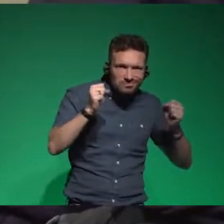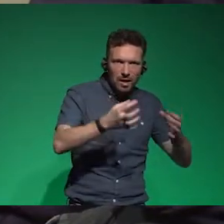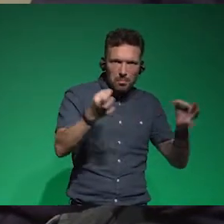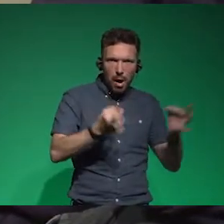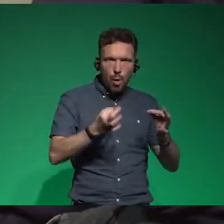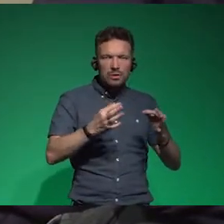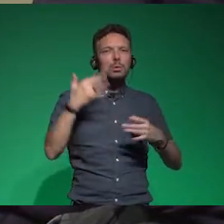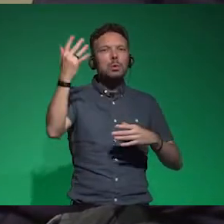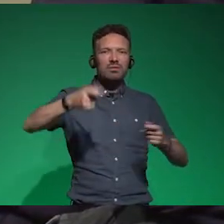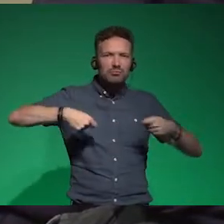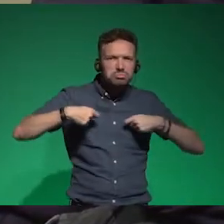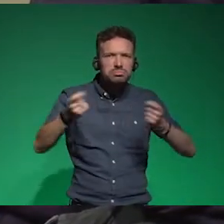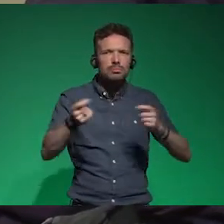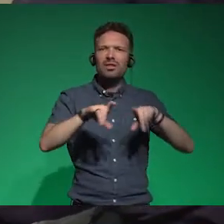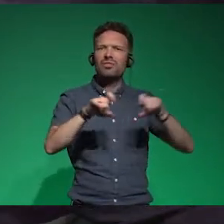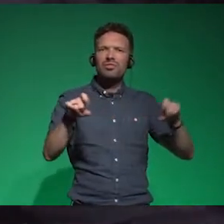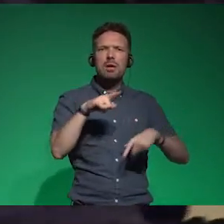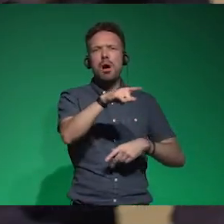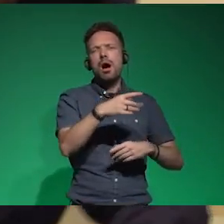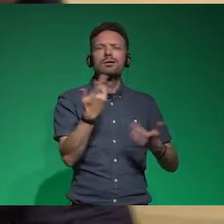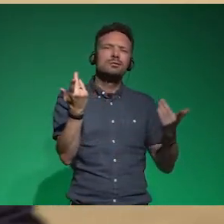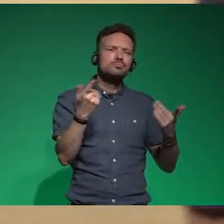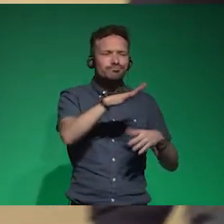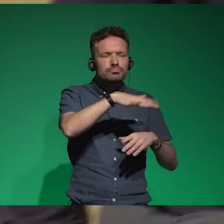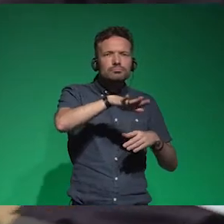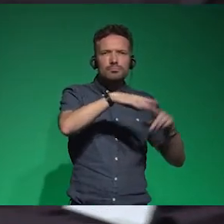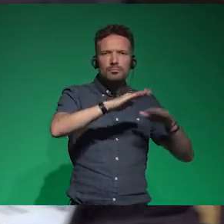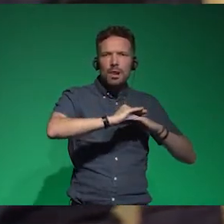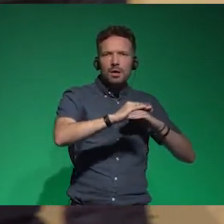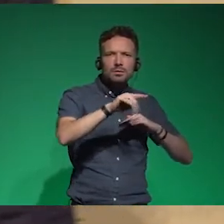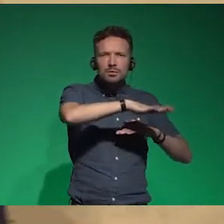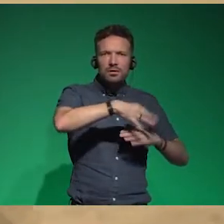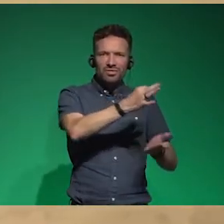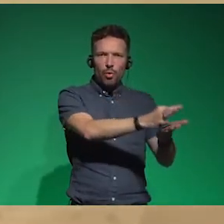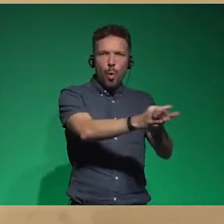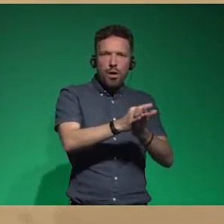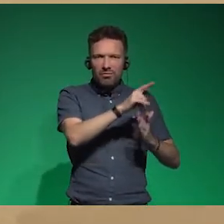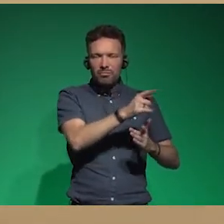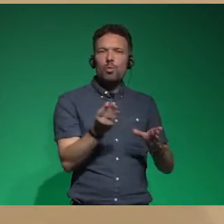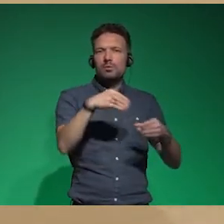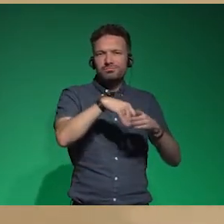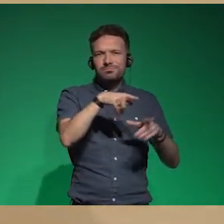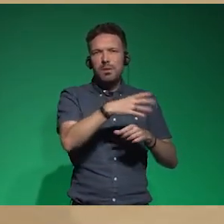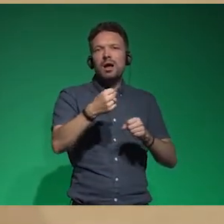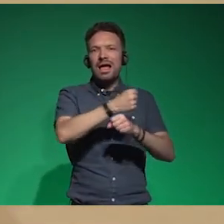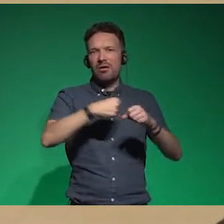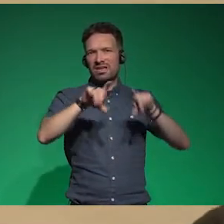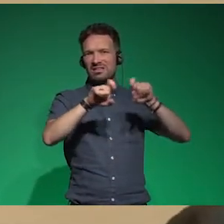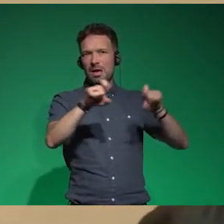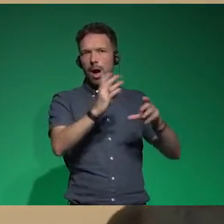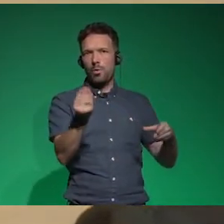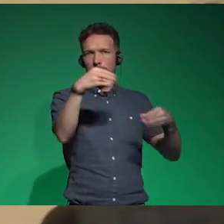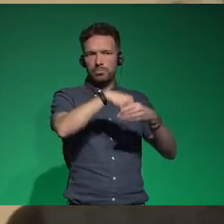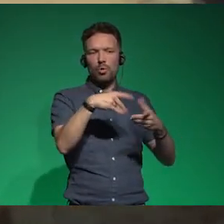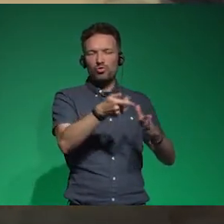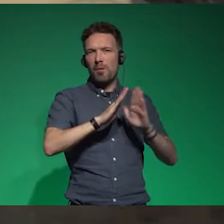Yeah. Yeah, it can be also linked into the what we are doing in Rimbang Baling area,